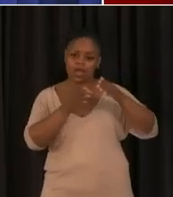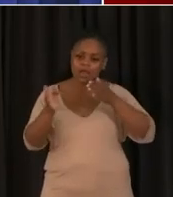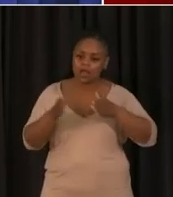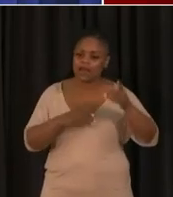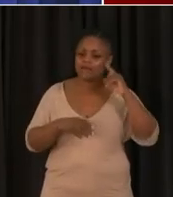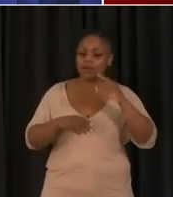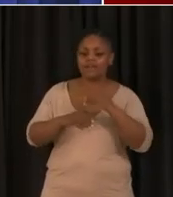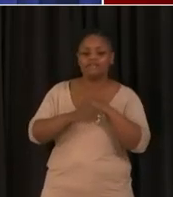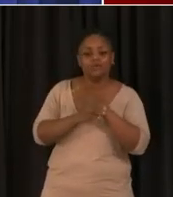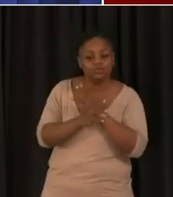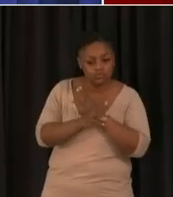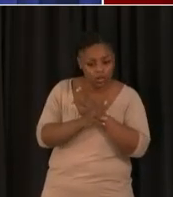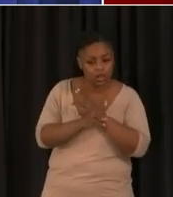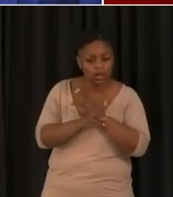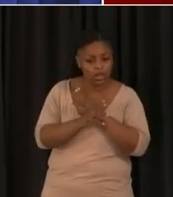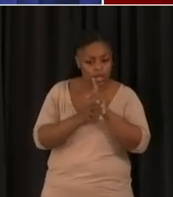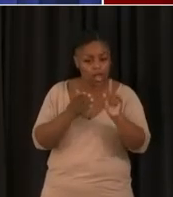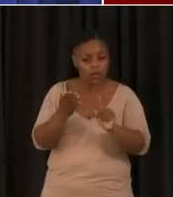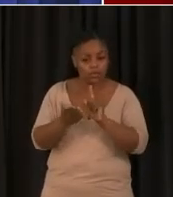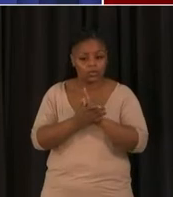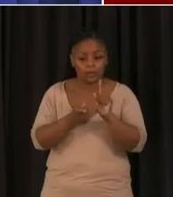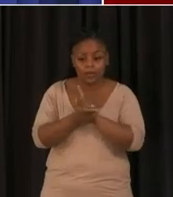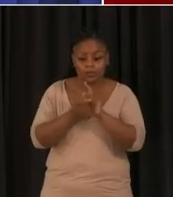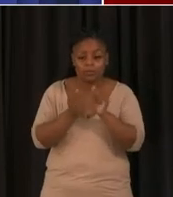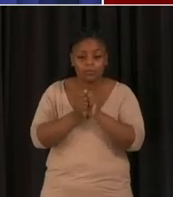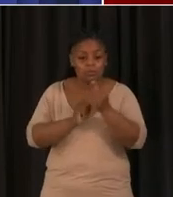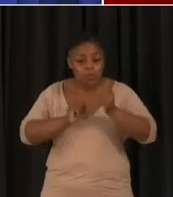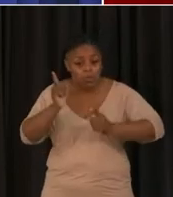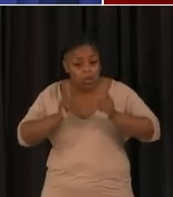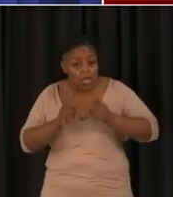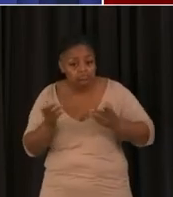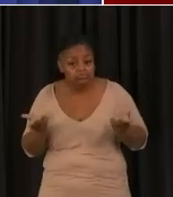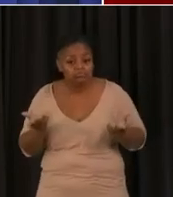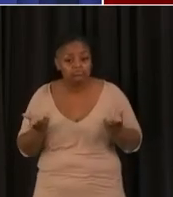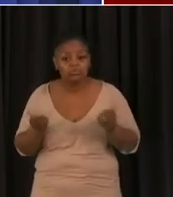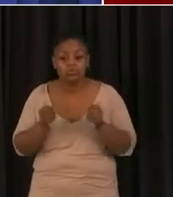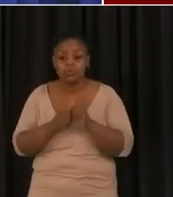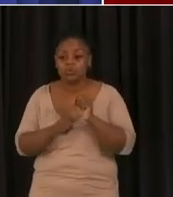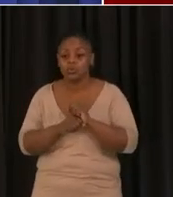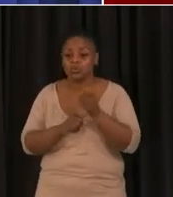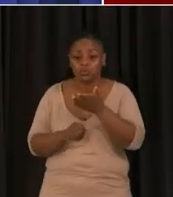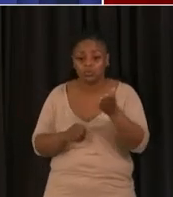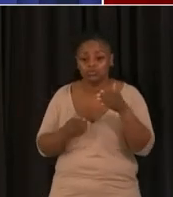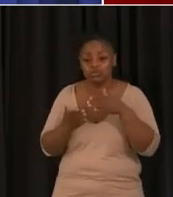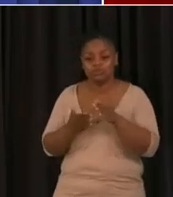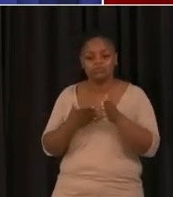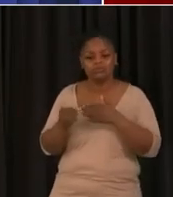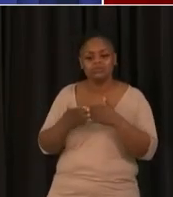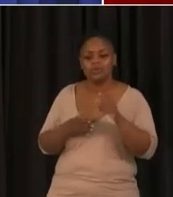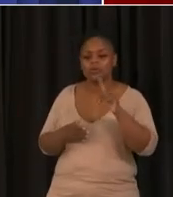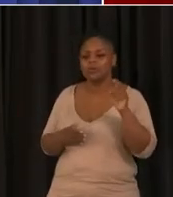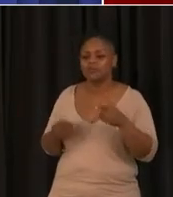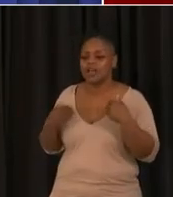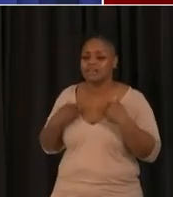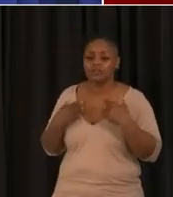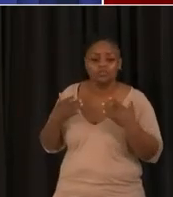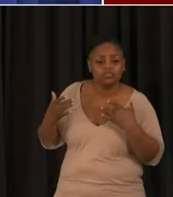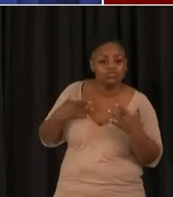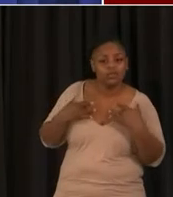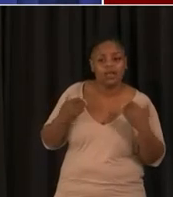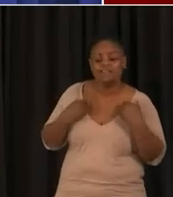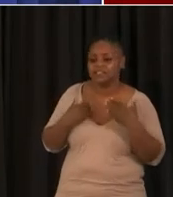alternative financial services like payday loans. And last, we looked at delinquencies, which measure whether people are behind on their debt payments.